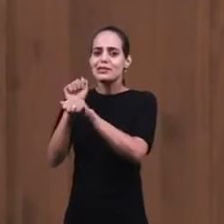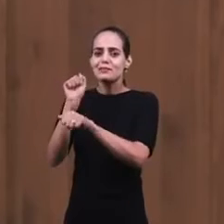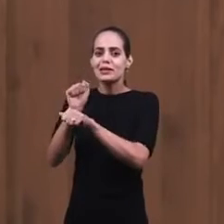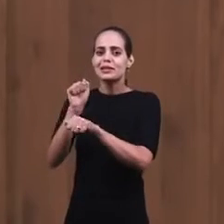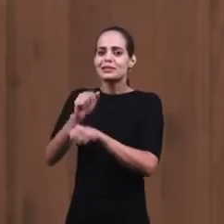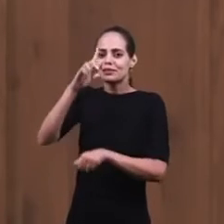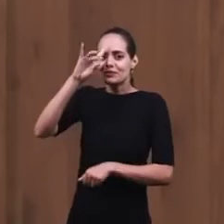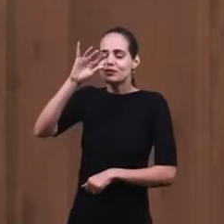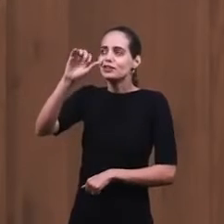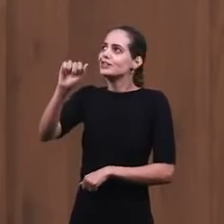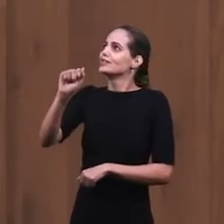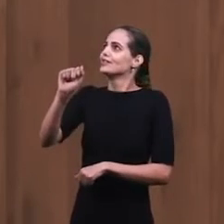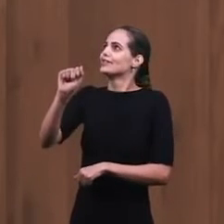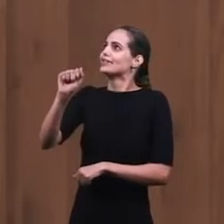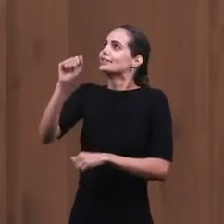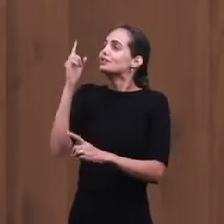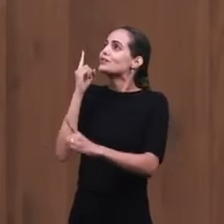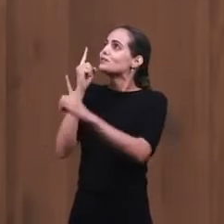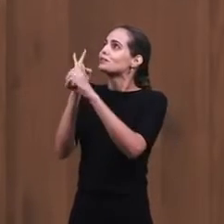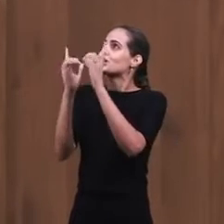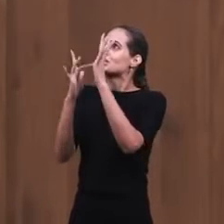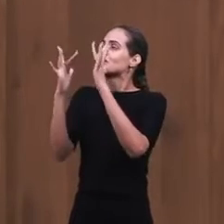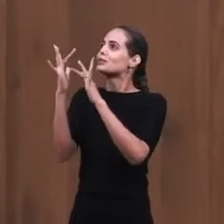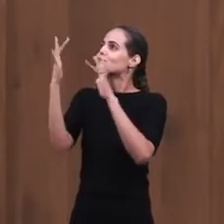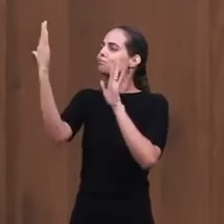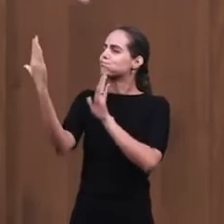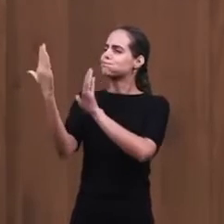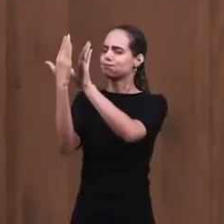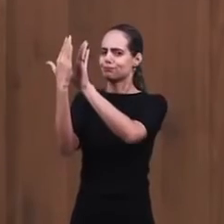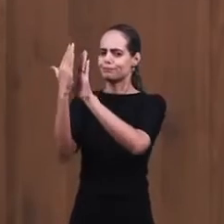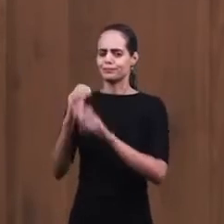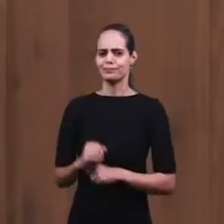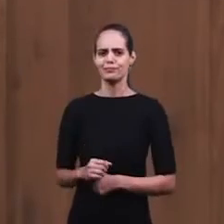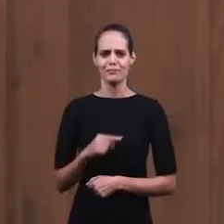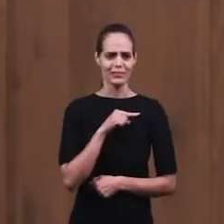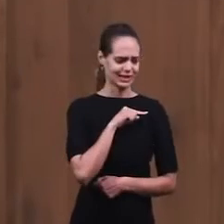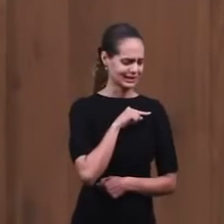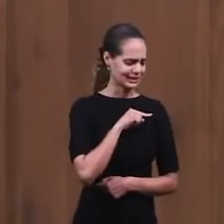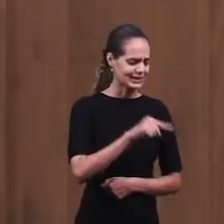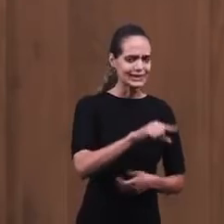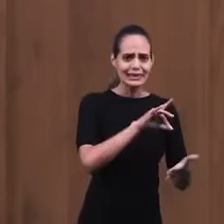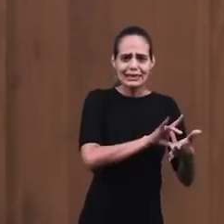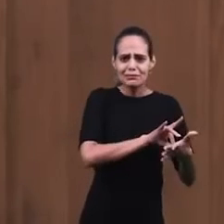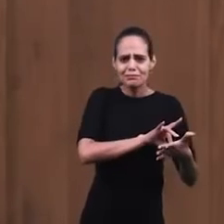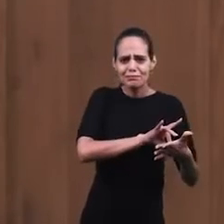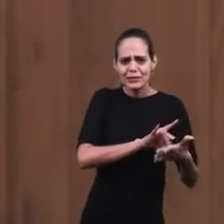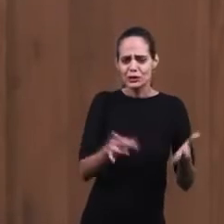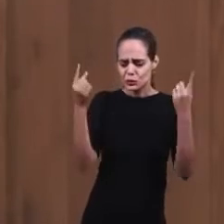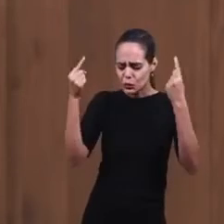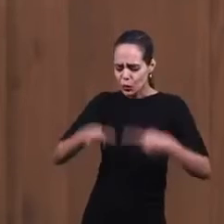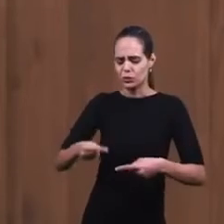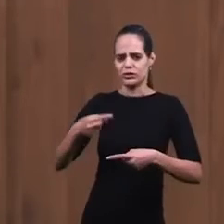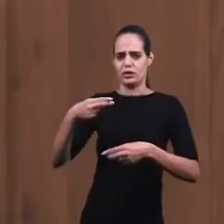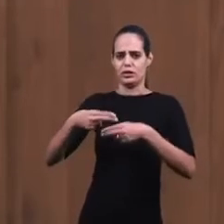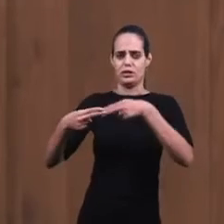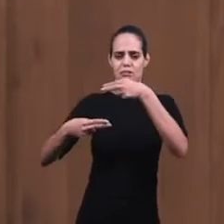Nehemiah, and they have raised up against us too. We have faced many difficulties. Nehemiah faced